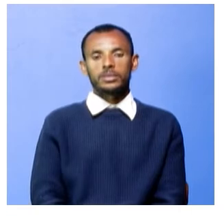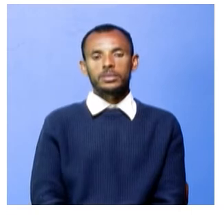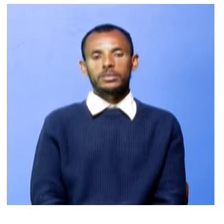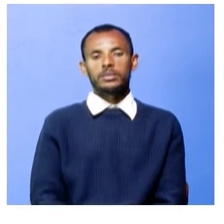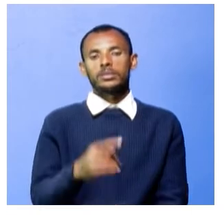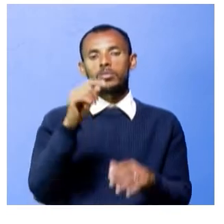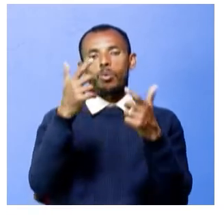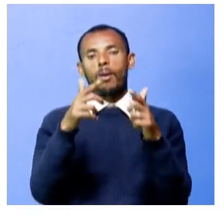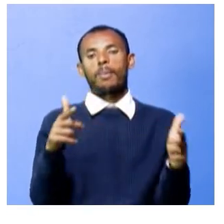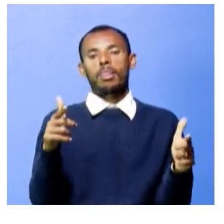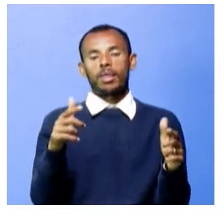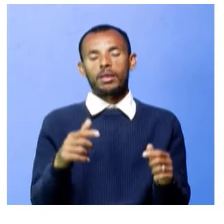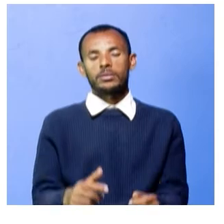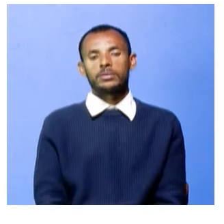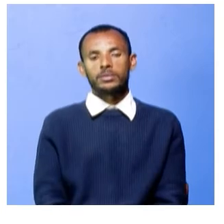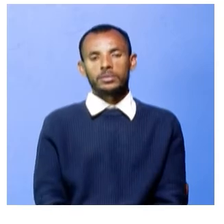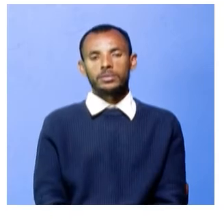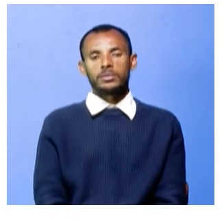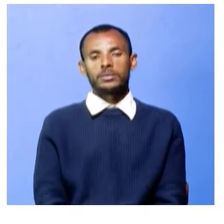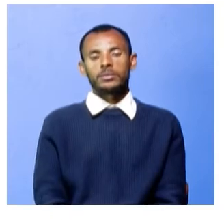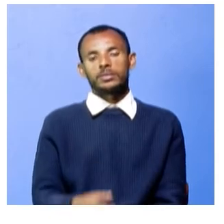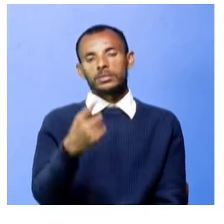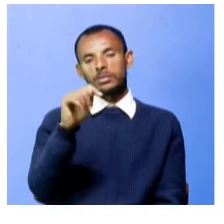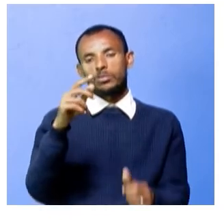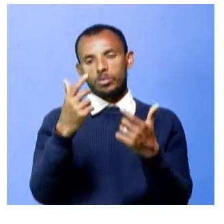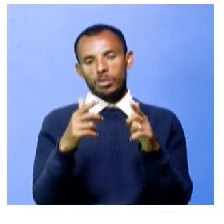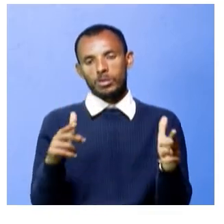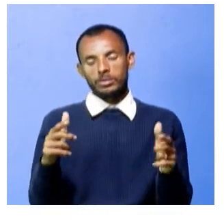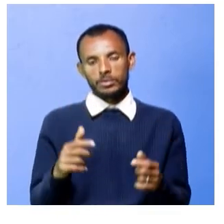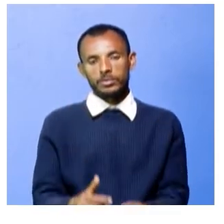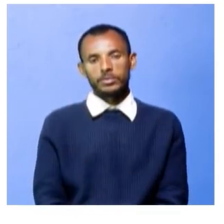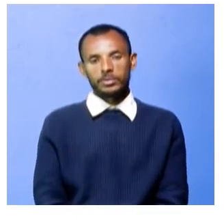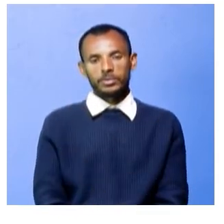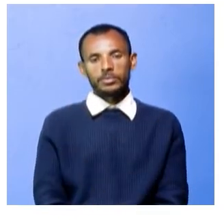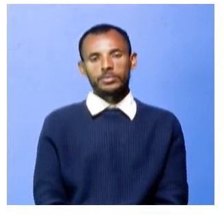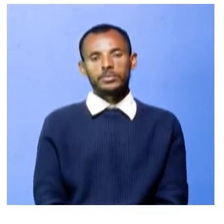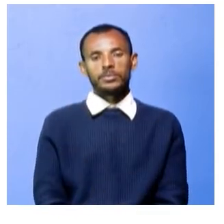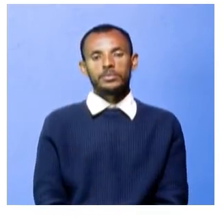the probability? What is the probability